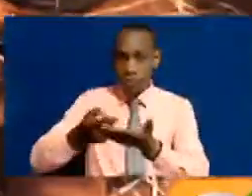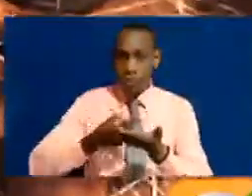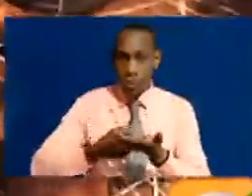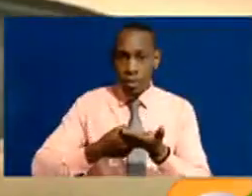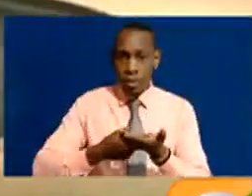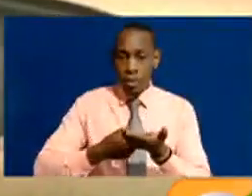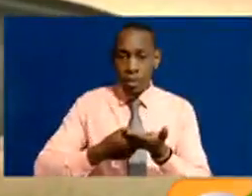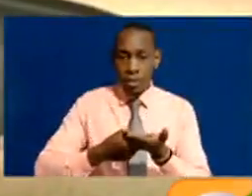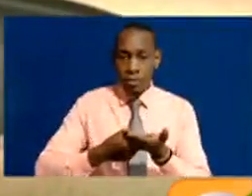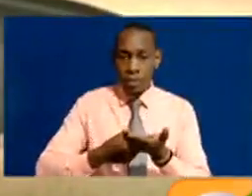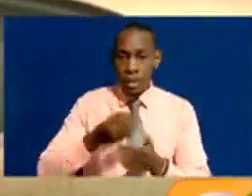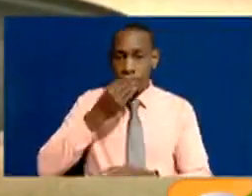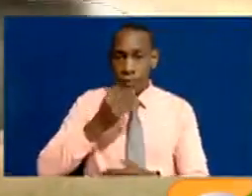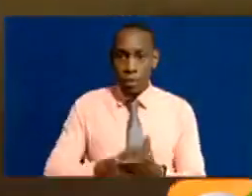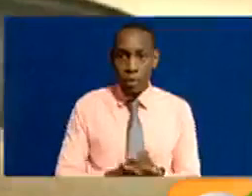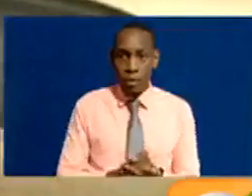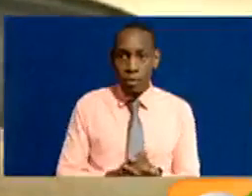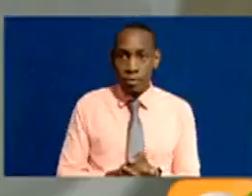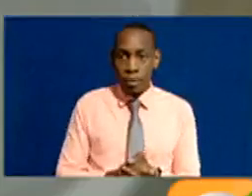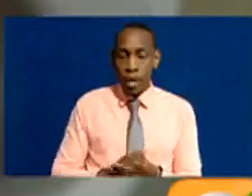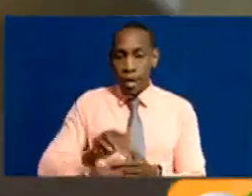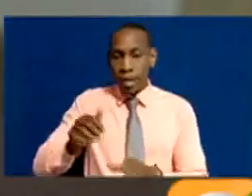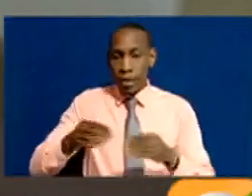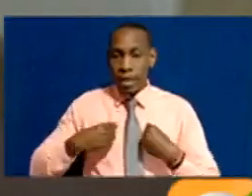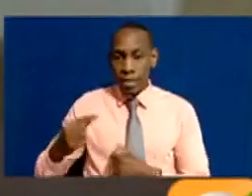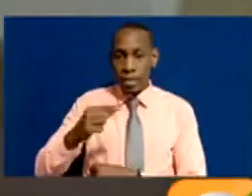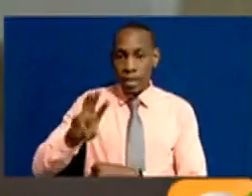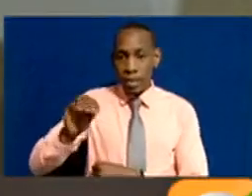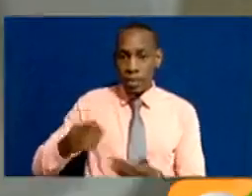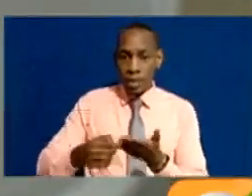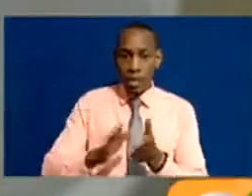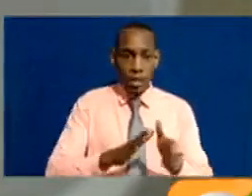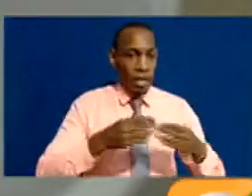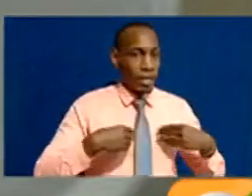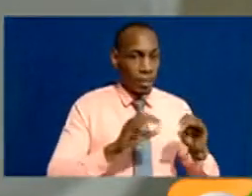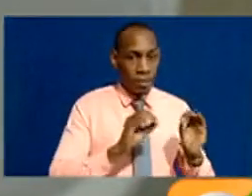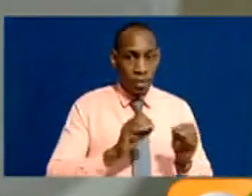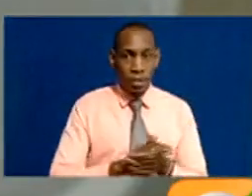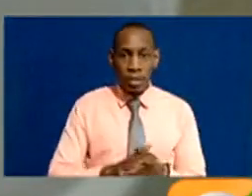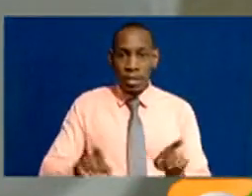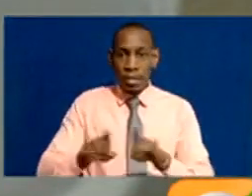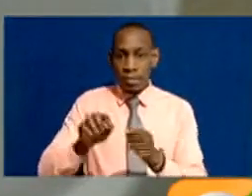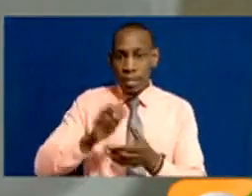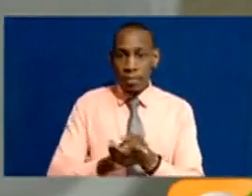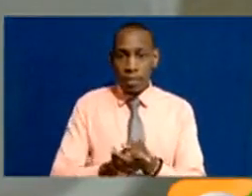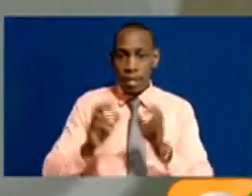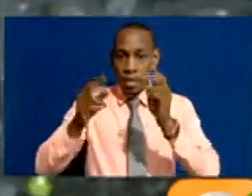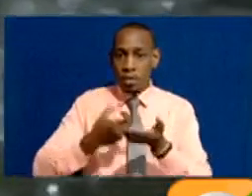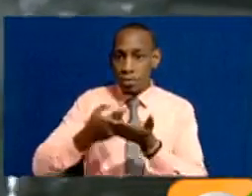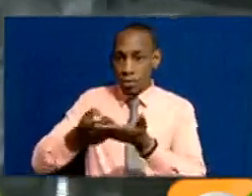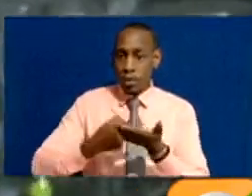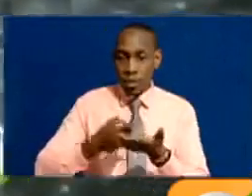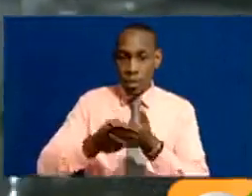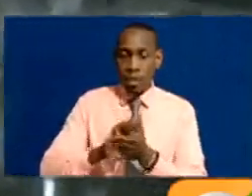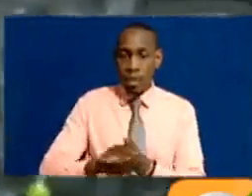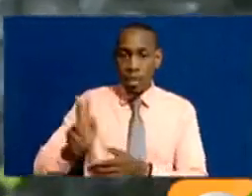technology on Kenyan plates. Whether to embrace GMO technology or not has been a long-standing and emotive issue in the Kenyan